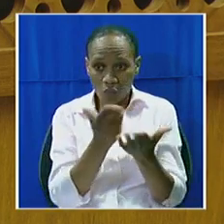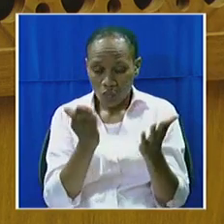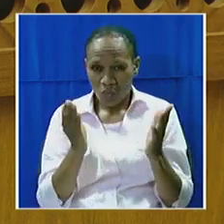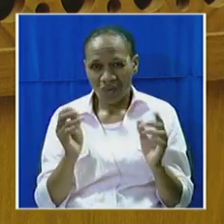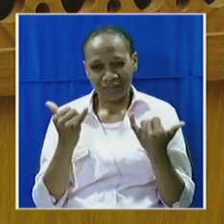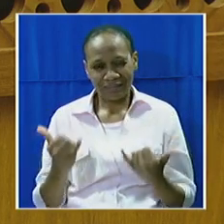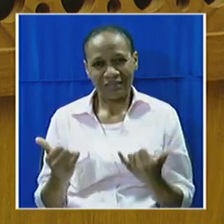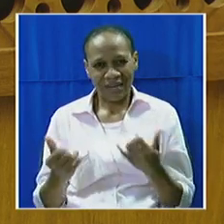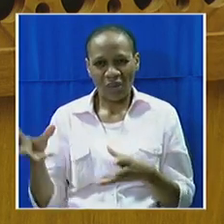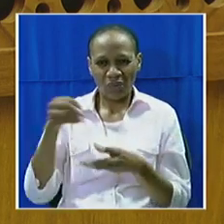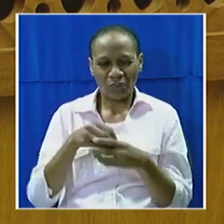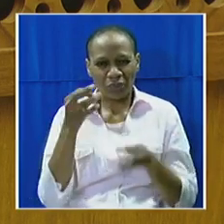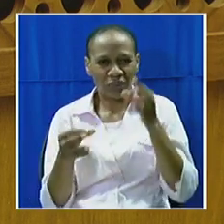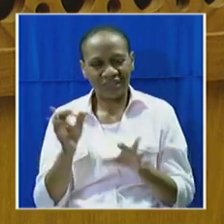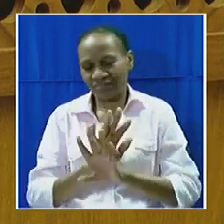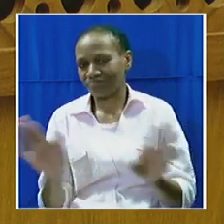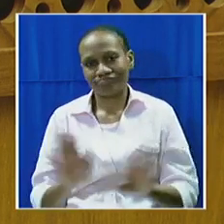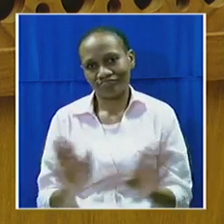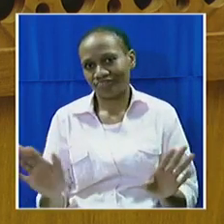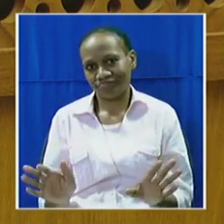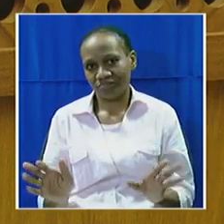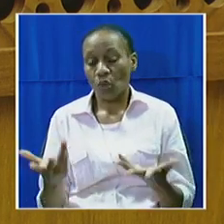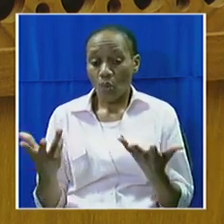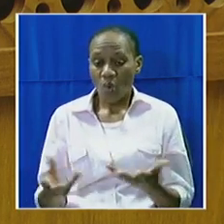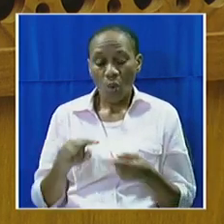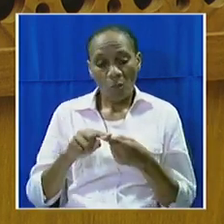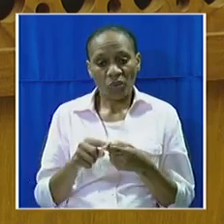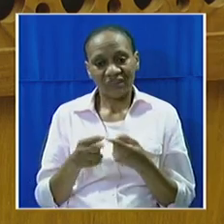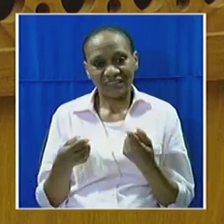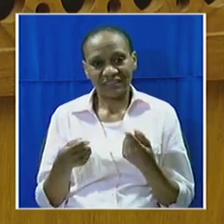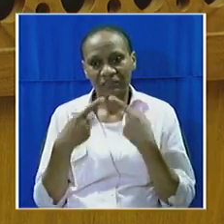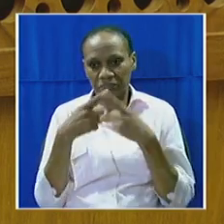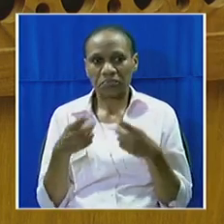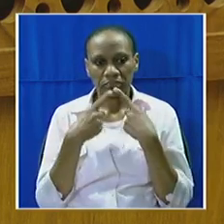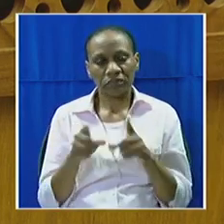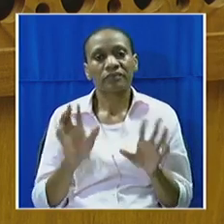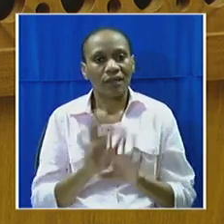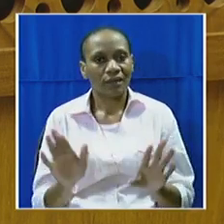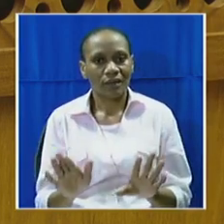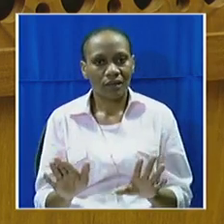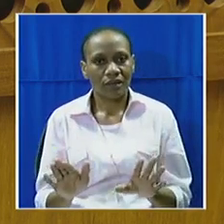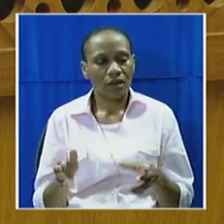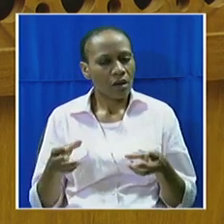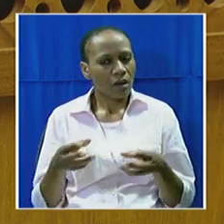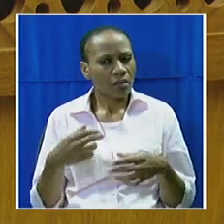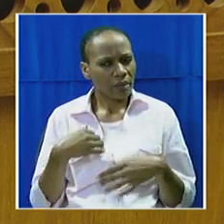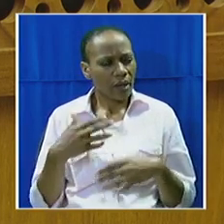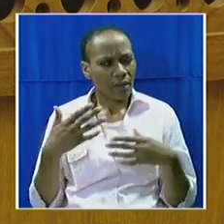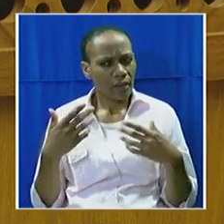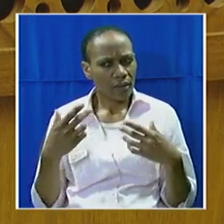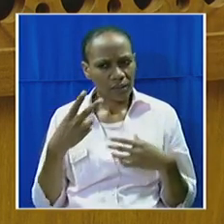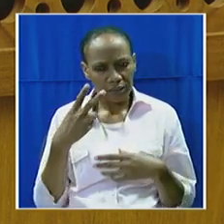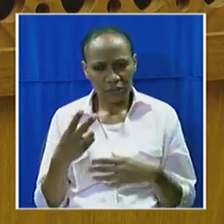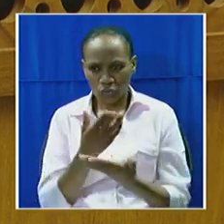to be politicking and doing point scoring. And I think largely the approach that you have taken has been